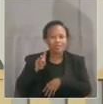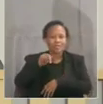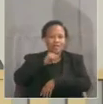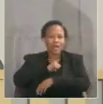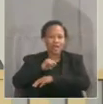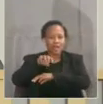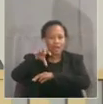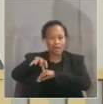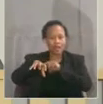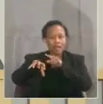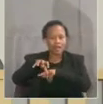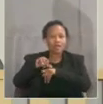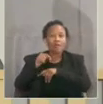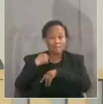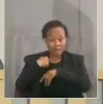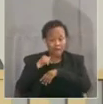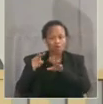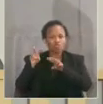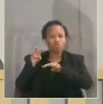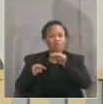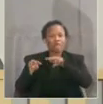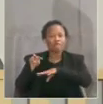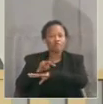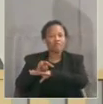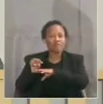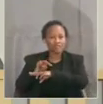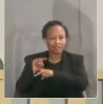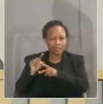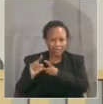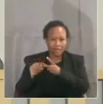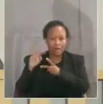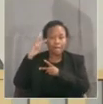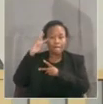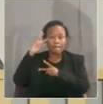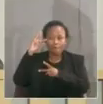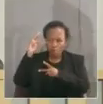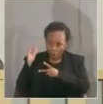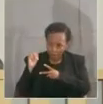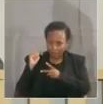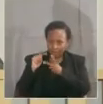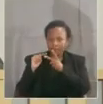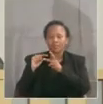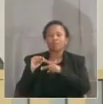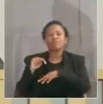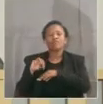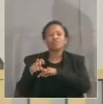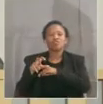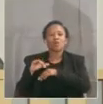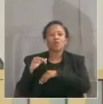direct supervision, as well as Lieutenant General Mkhwanazi as the Provincial Commissioner,